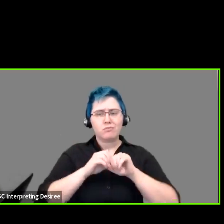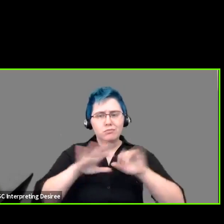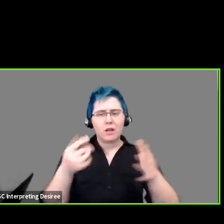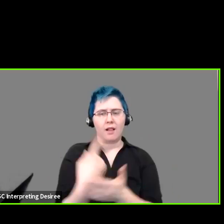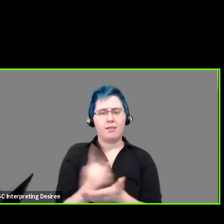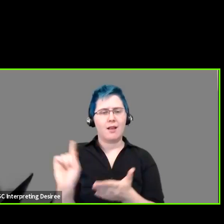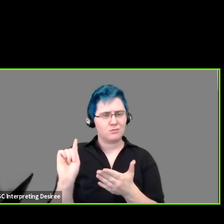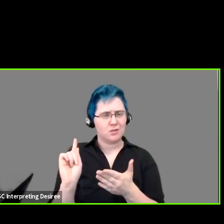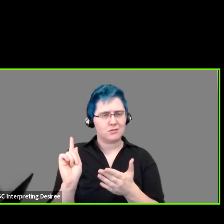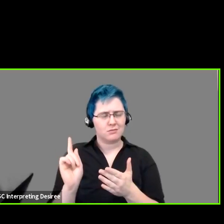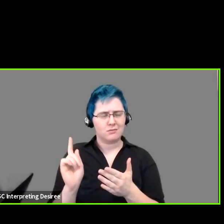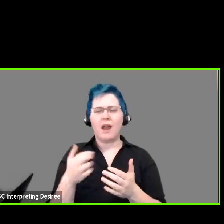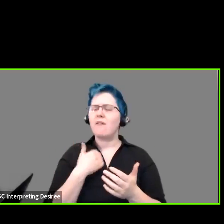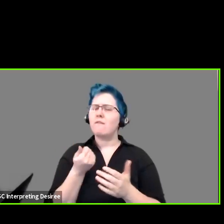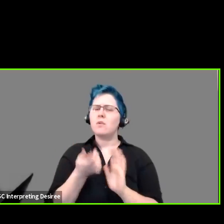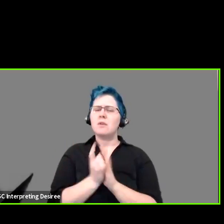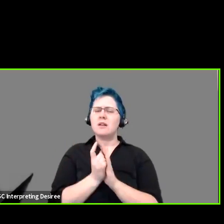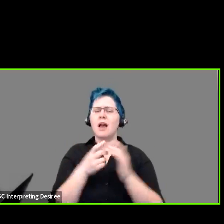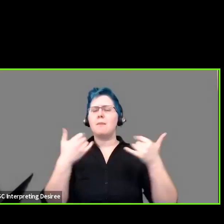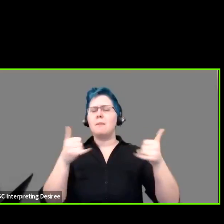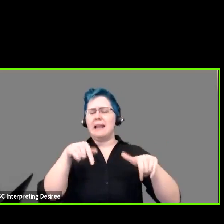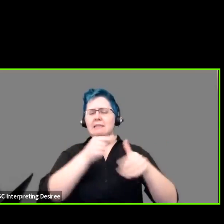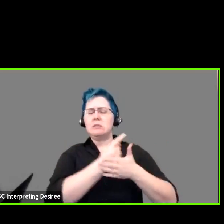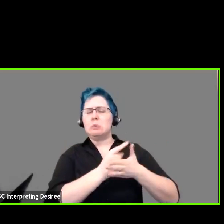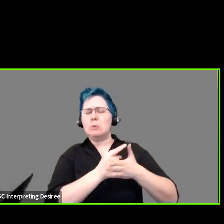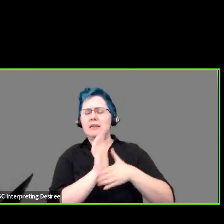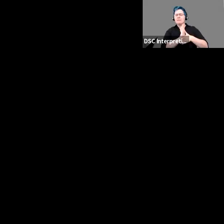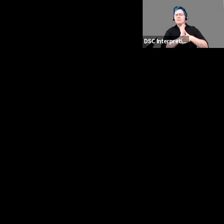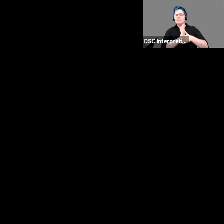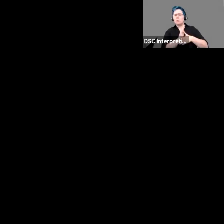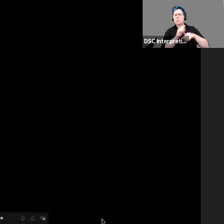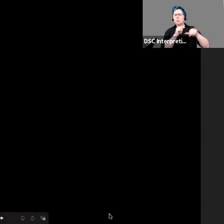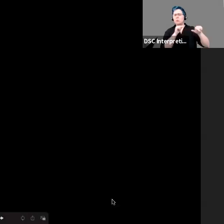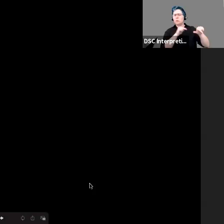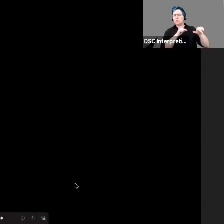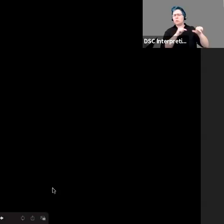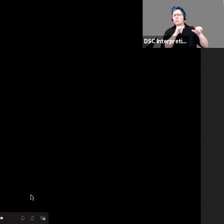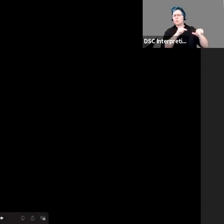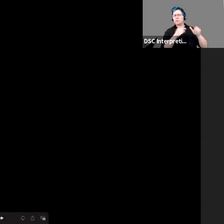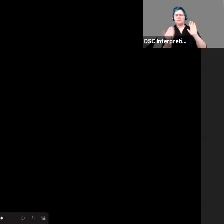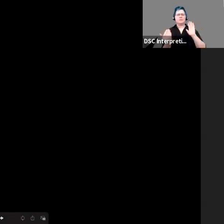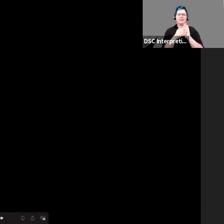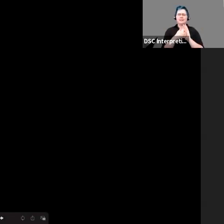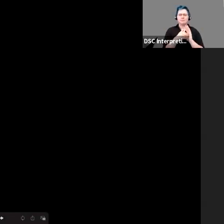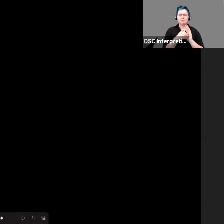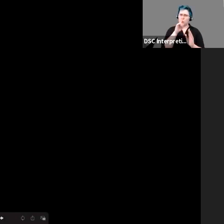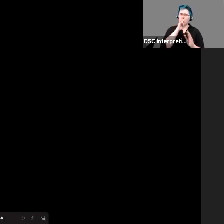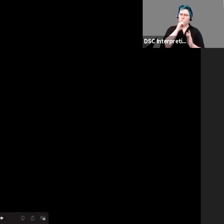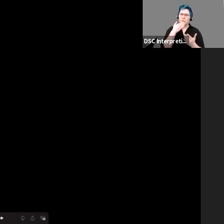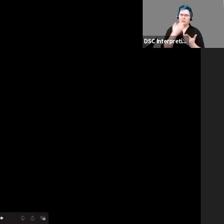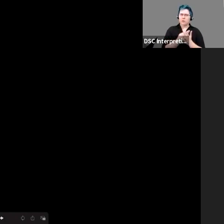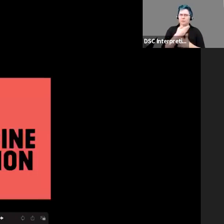like to take a couple minutes out here. Let's play this week's video. And again, I think they're really, really good.